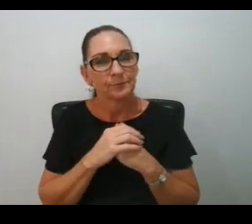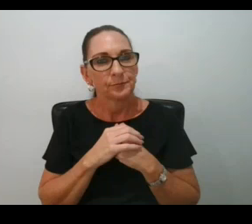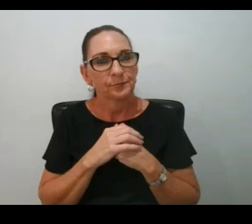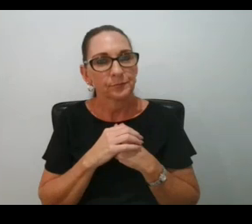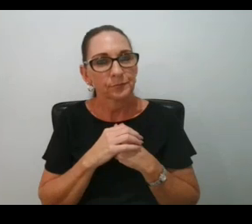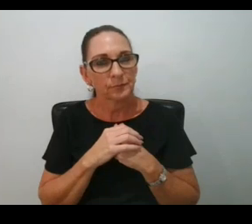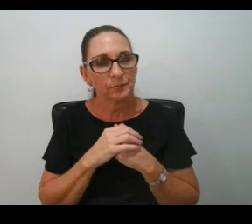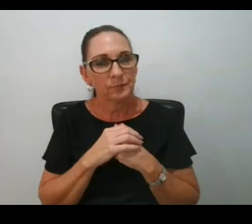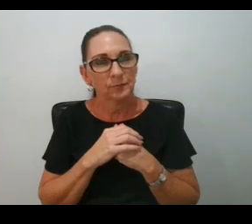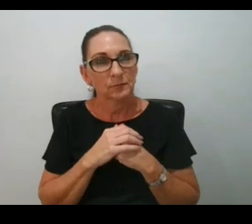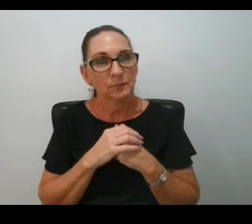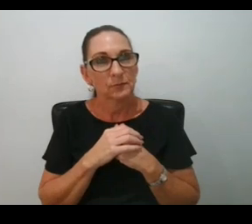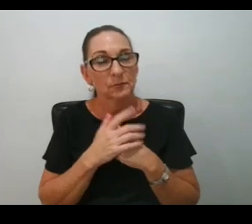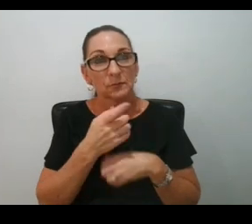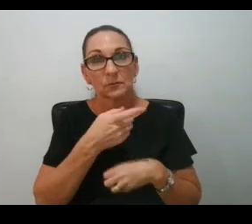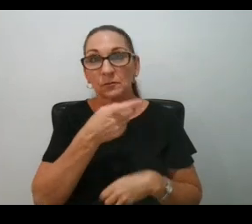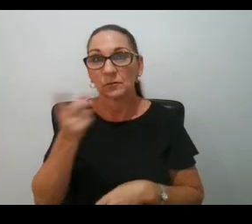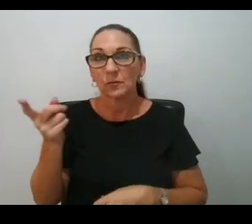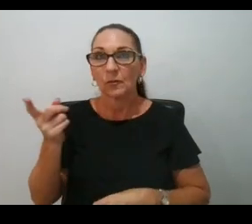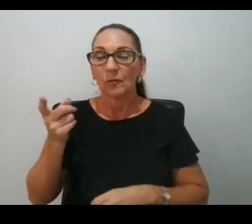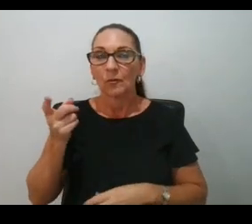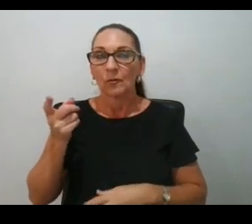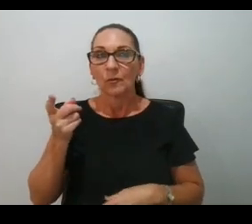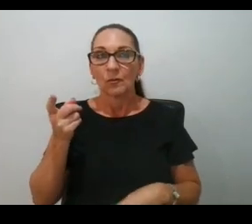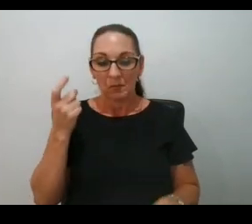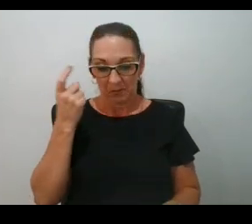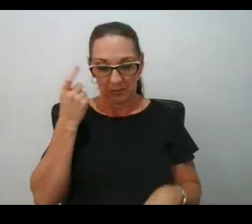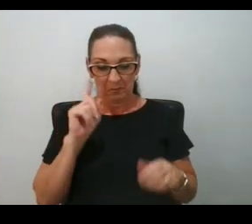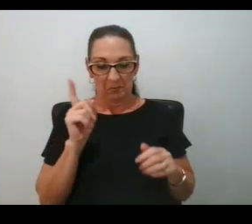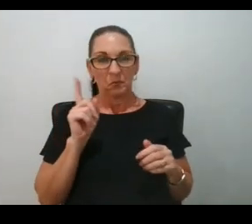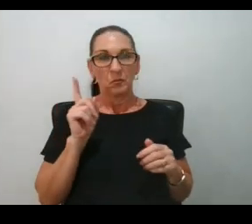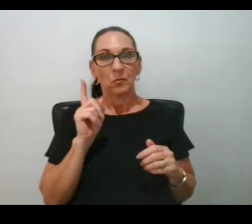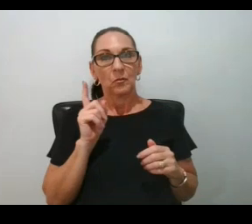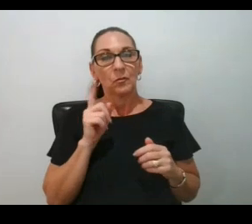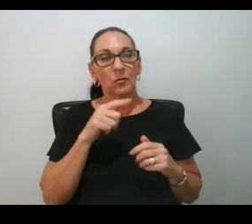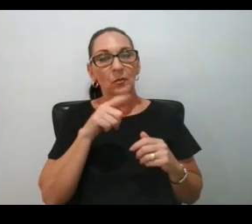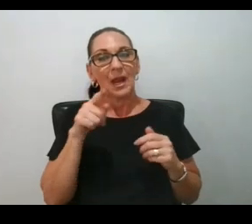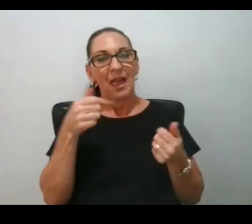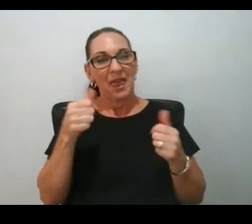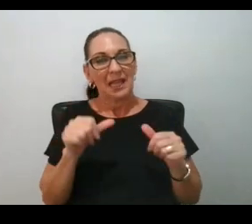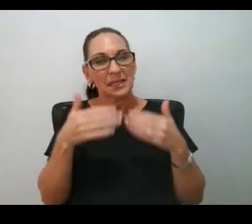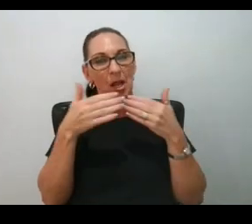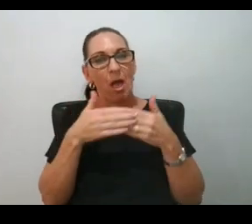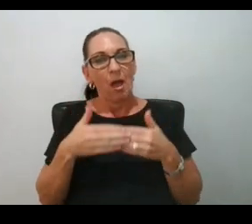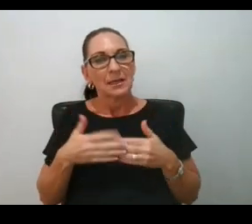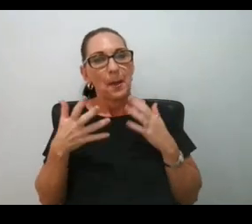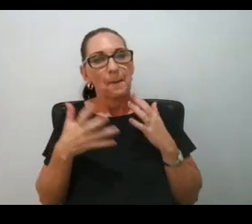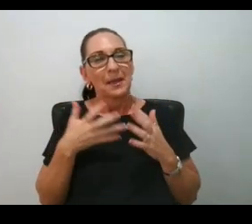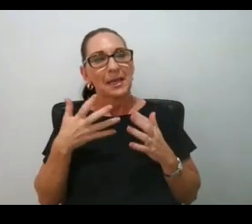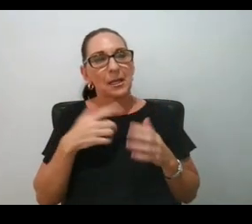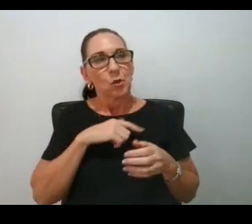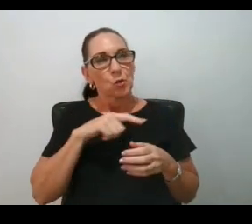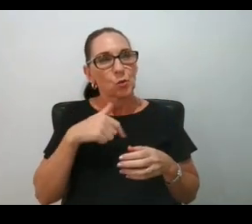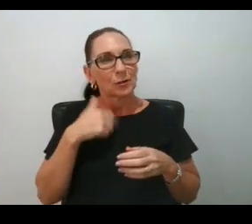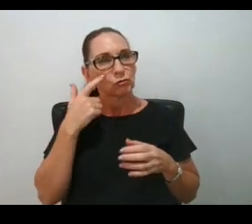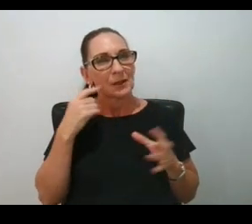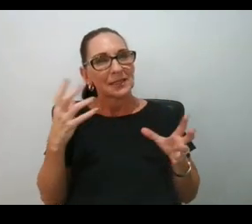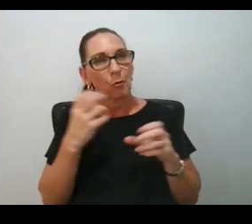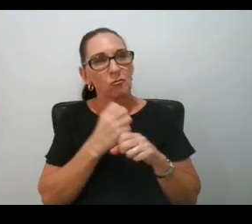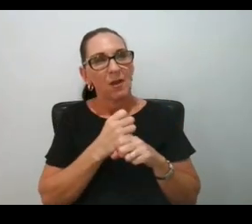are interested and want to take away, the next couple of slides are us trying to summarize what we've